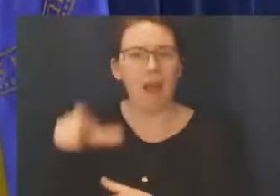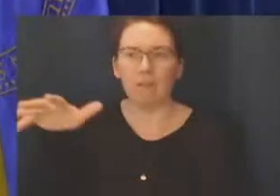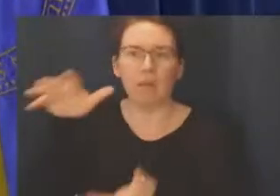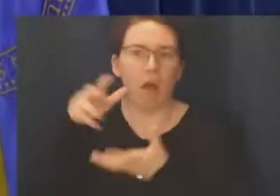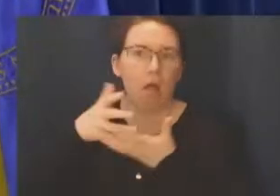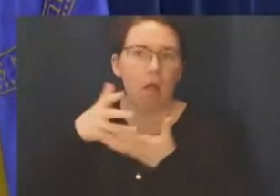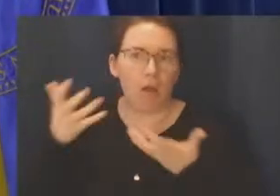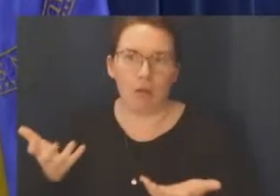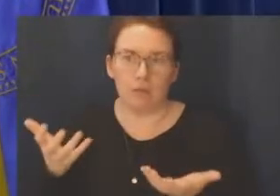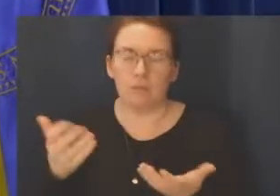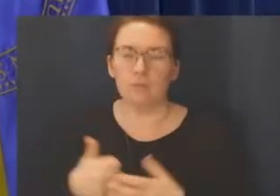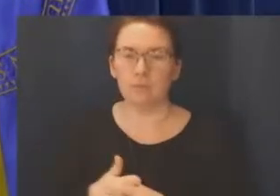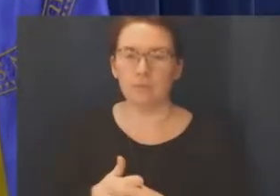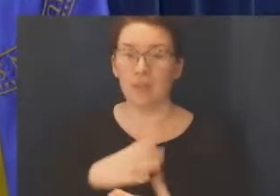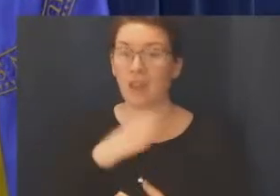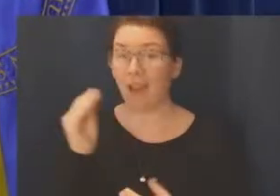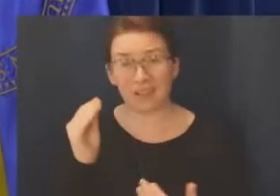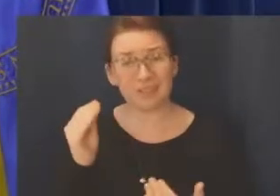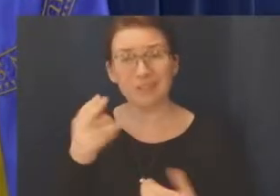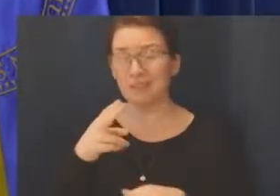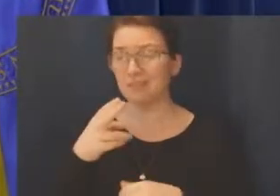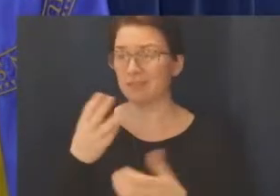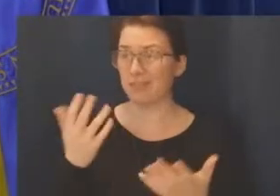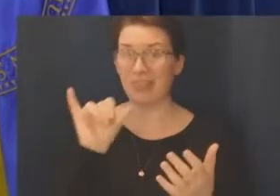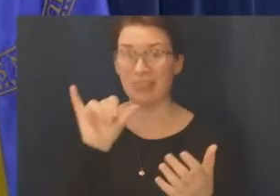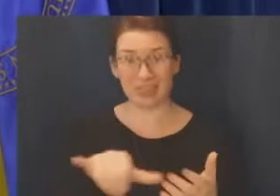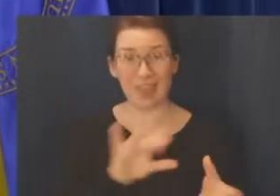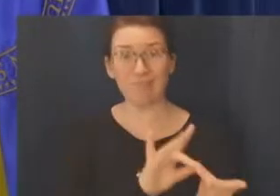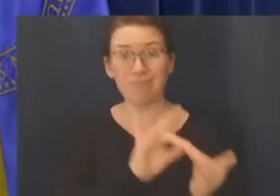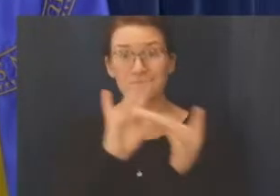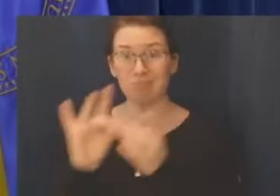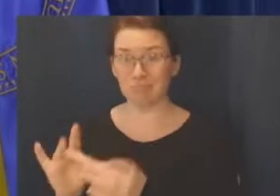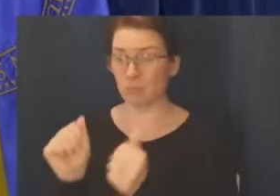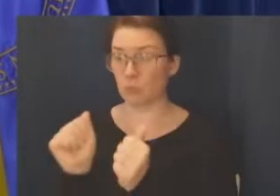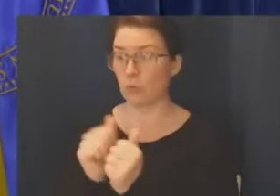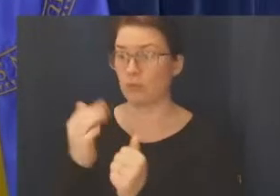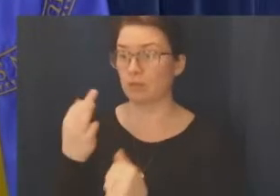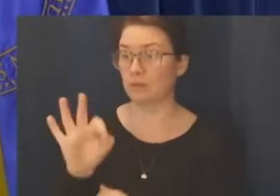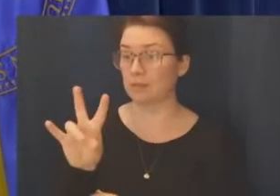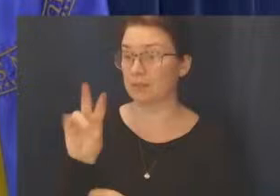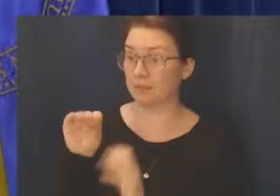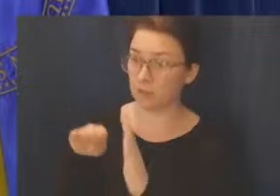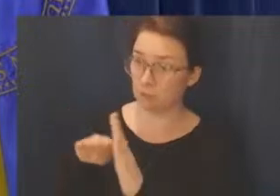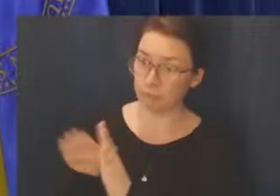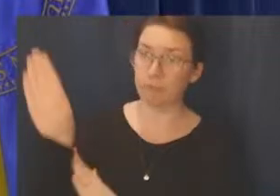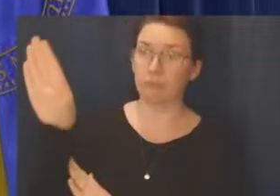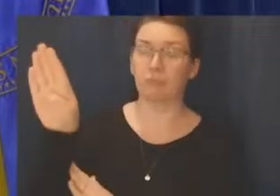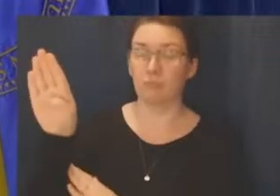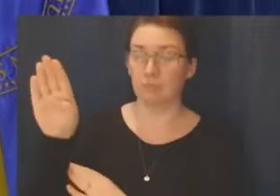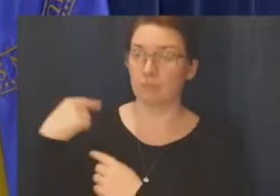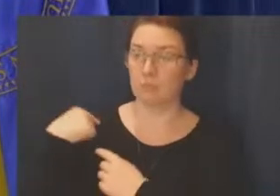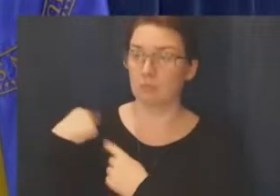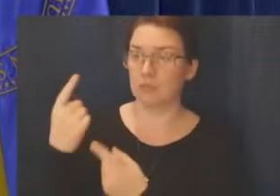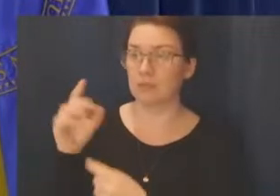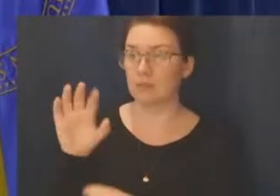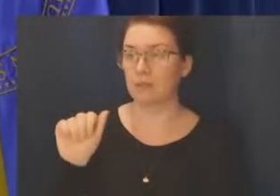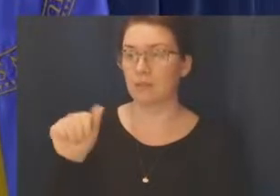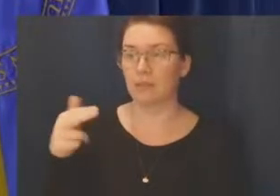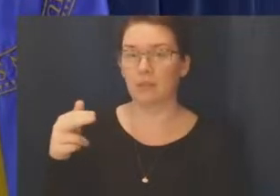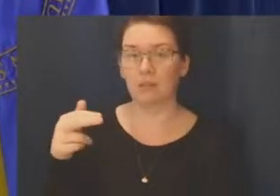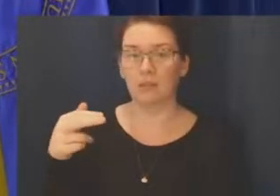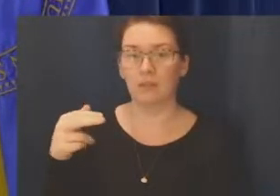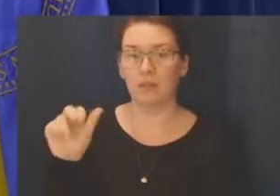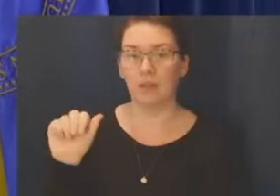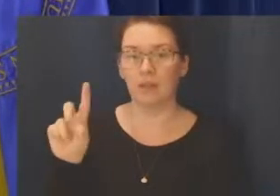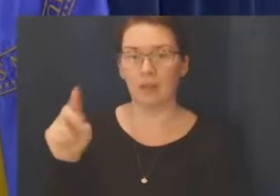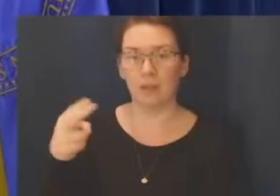since 1970? 1,000%. No parent should have to guess whether the food they're giving their child contains substances